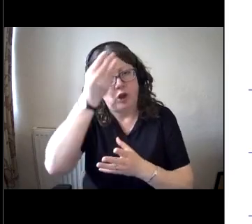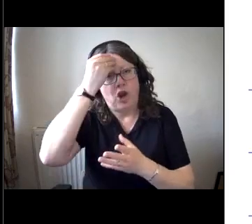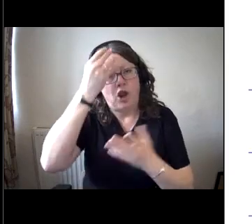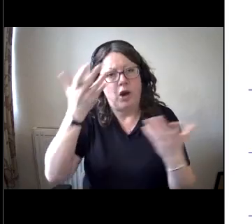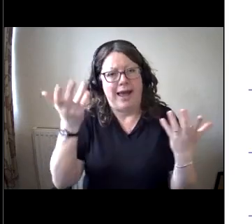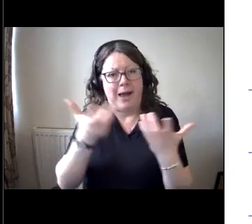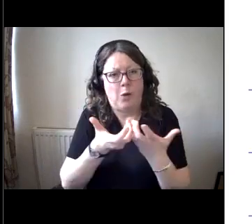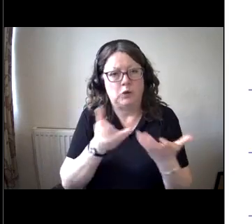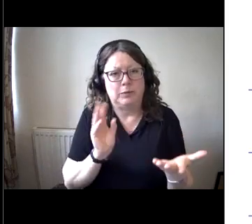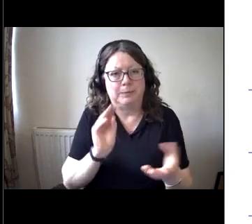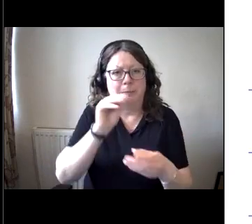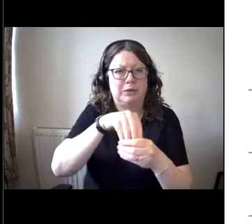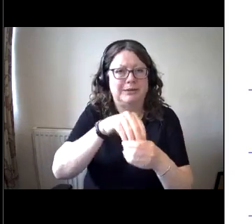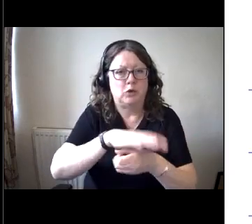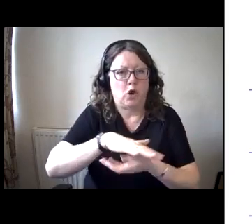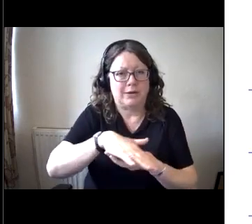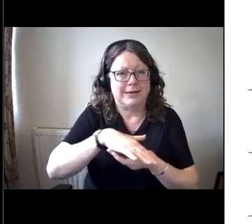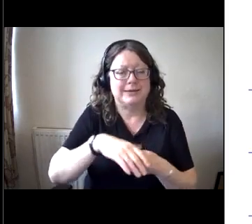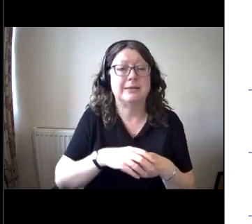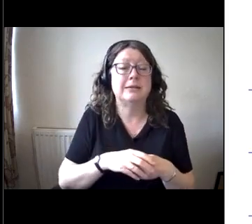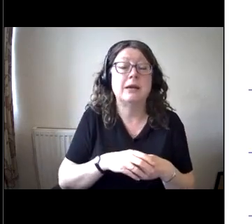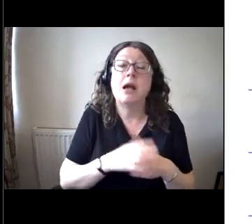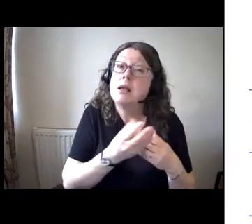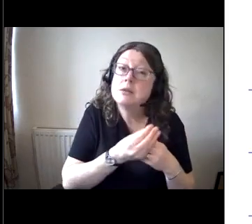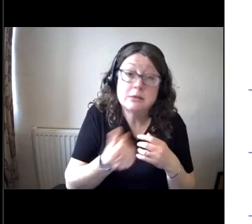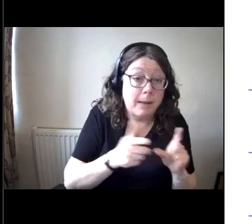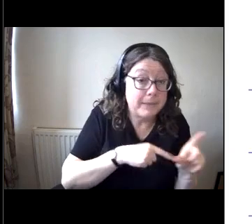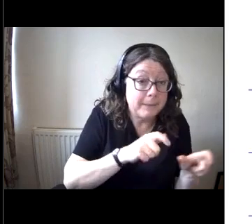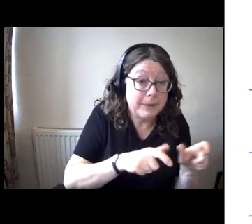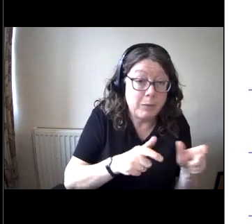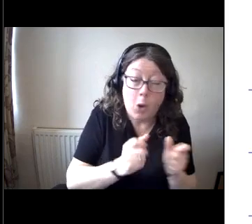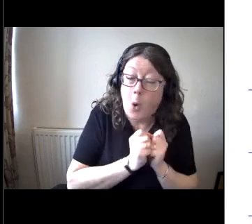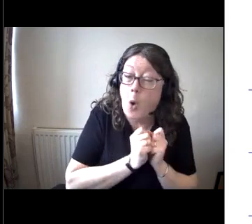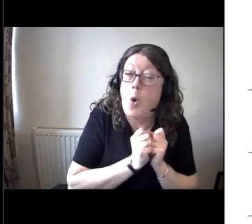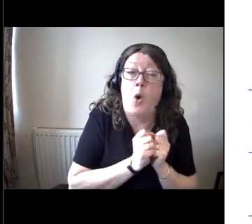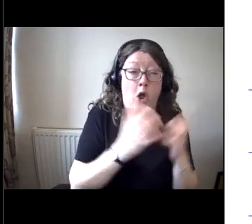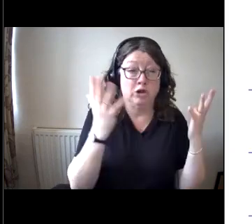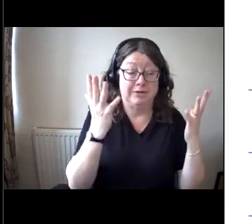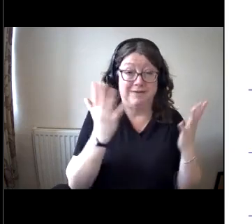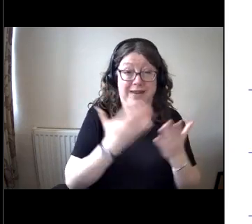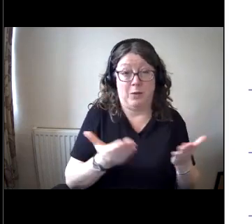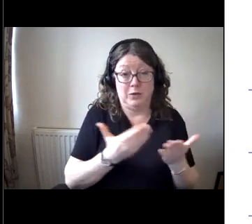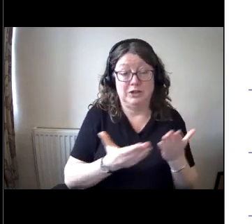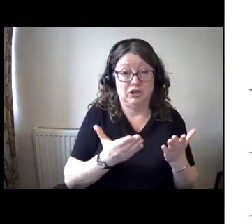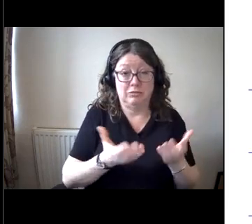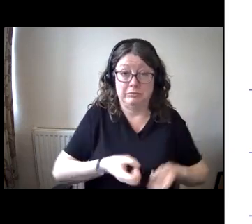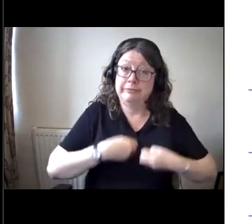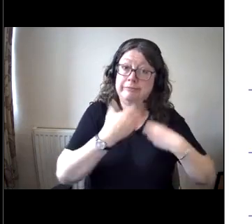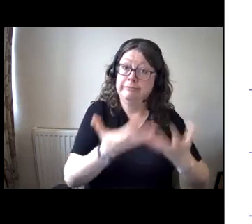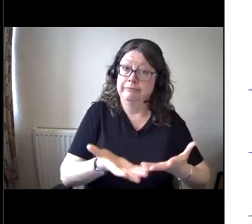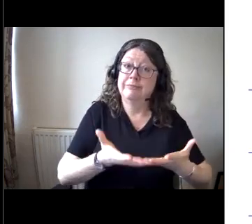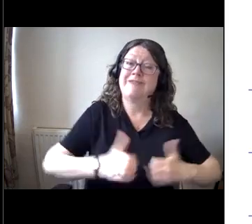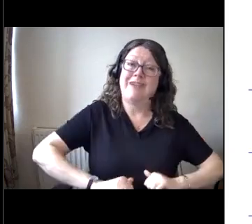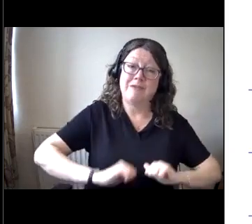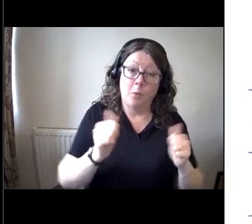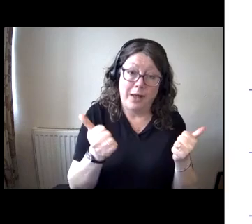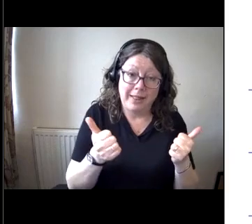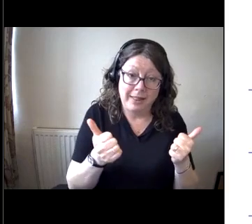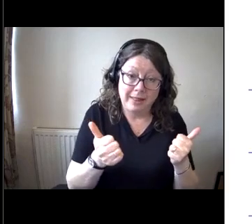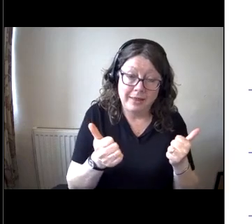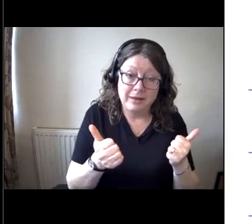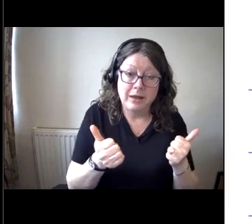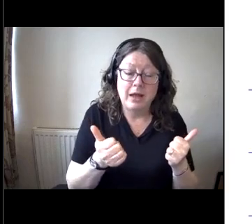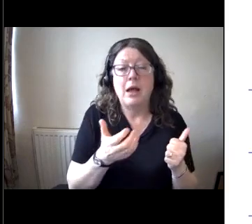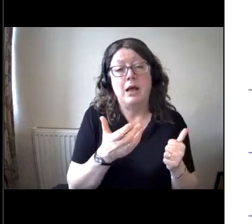have lots of language, and are able to articulate themselves really well, or we might have some young people